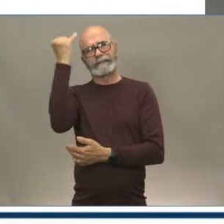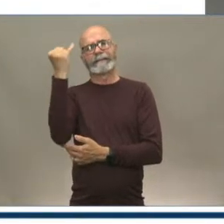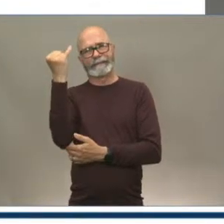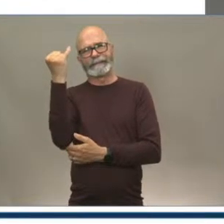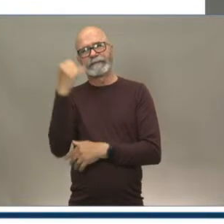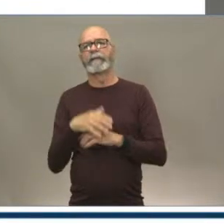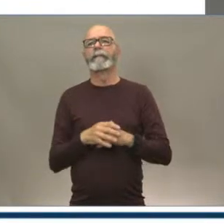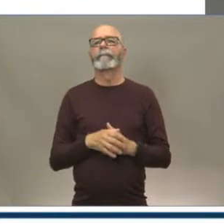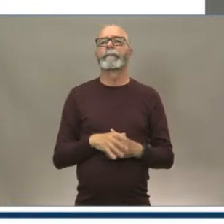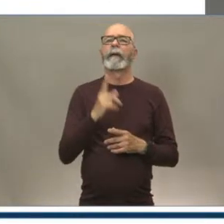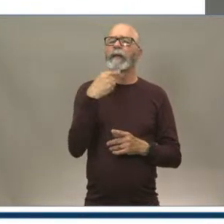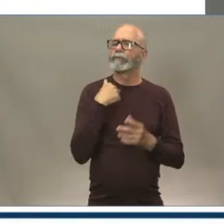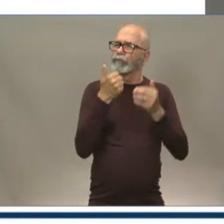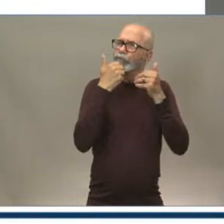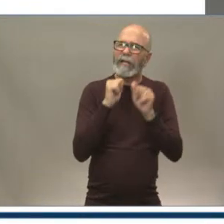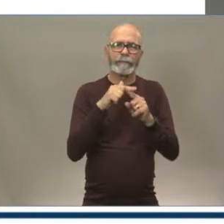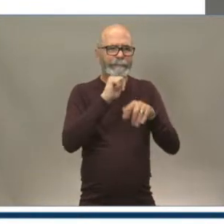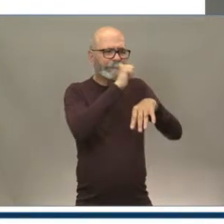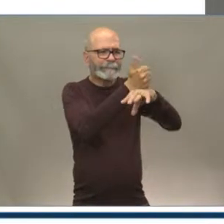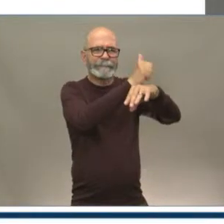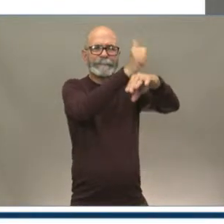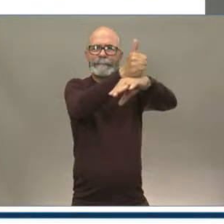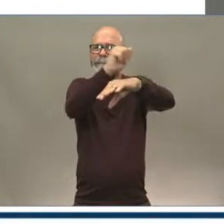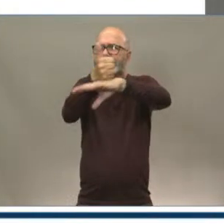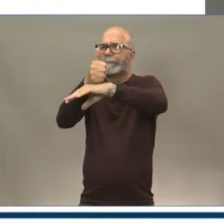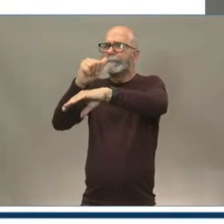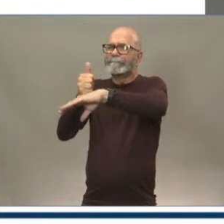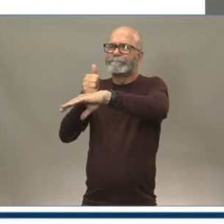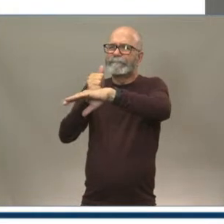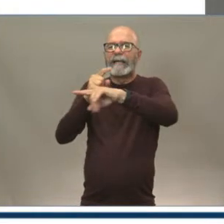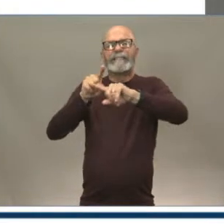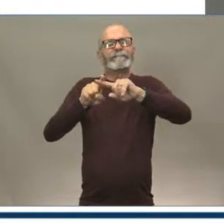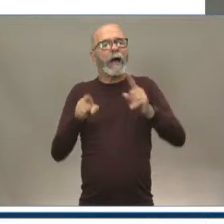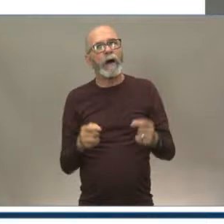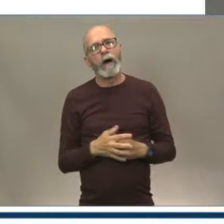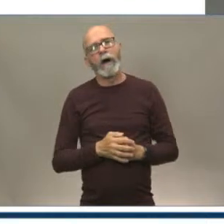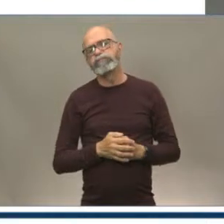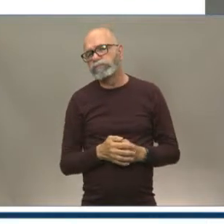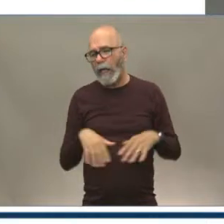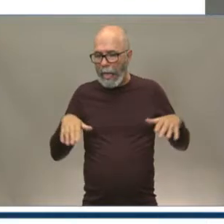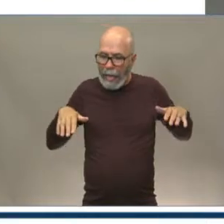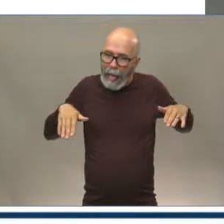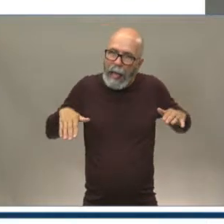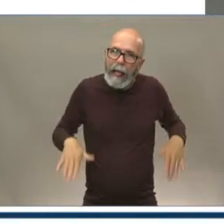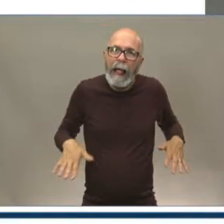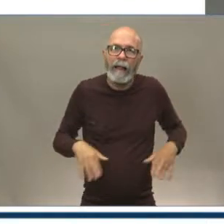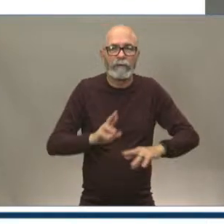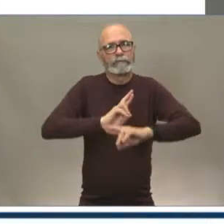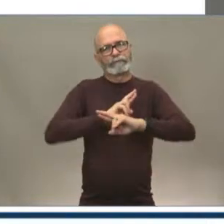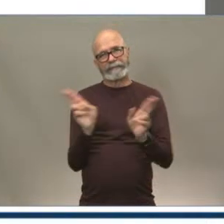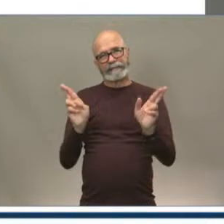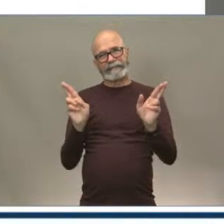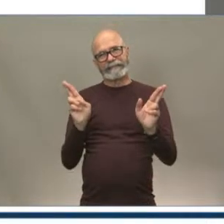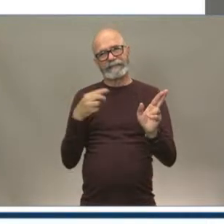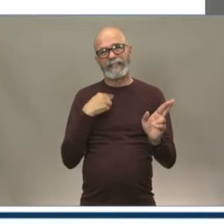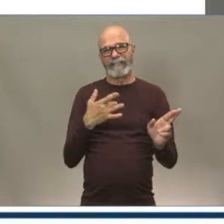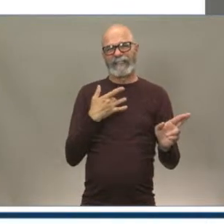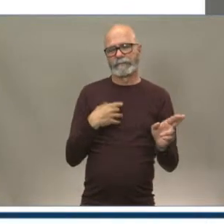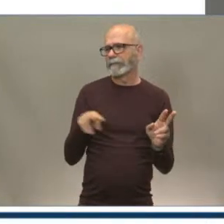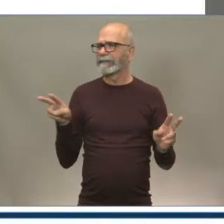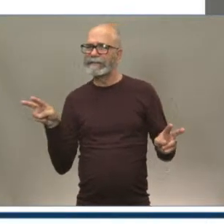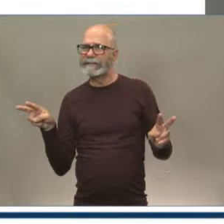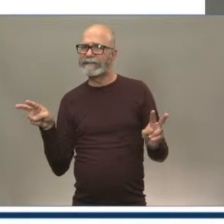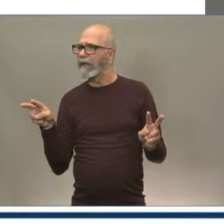in other parts of the province, but if we won't have it immediately available. And if you don't have one close to you,